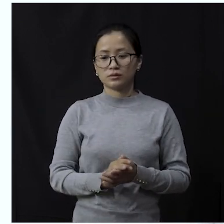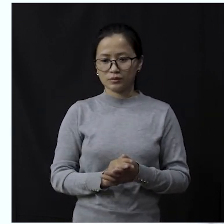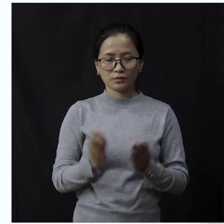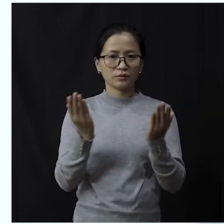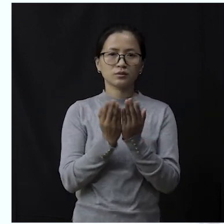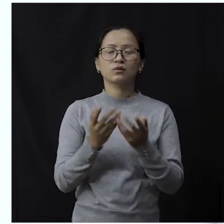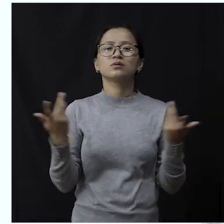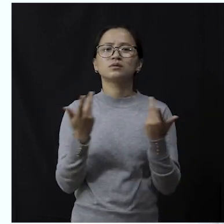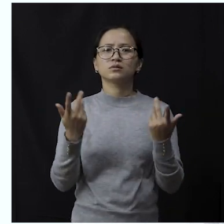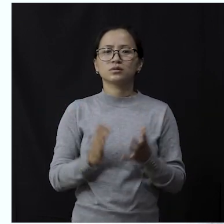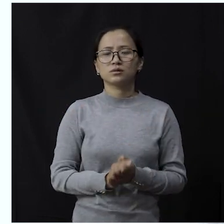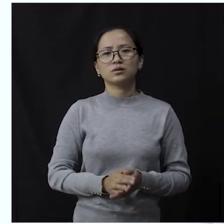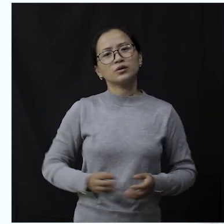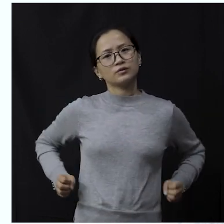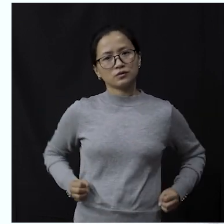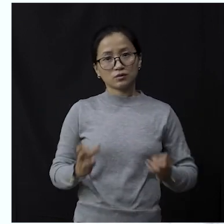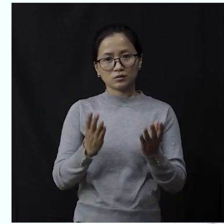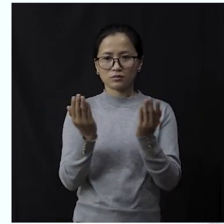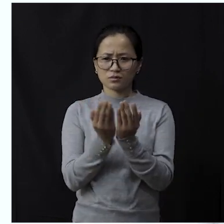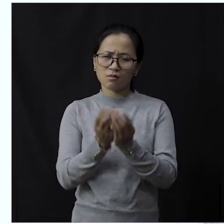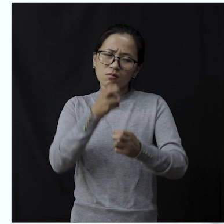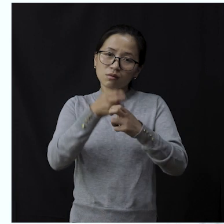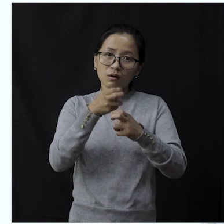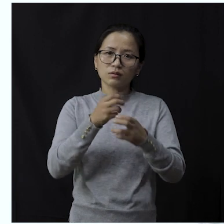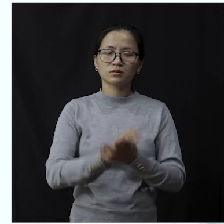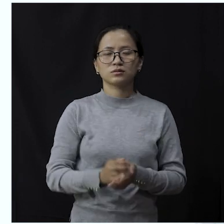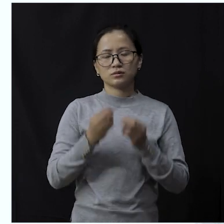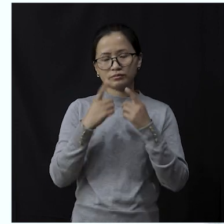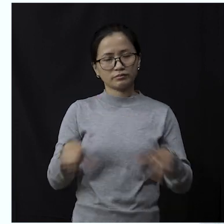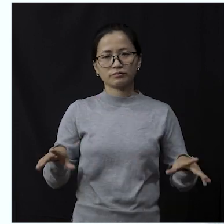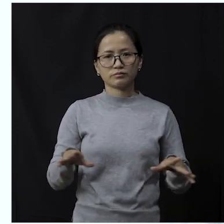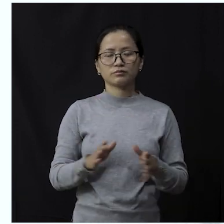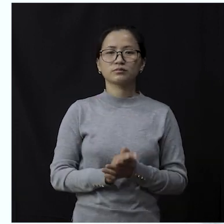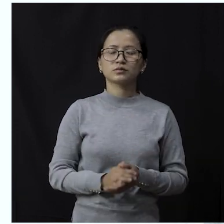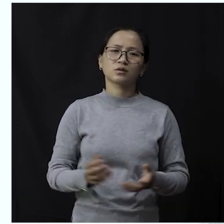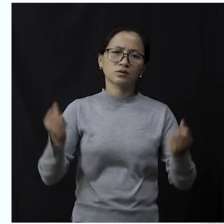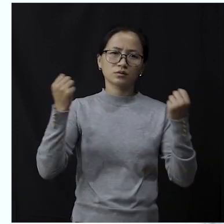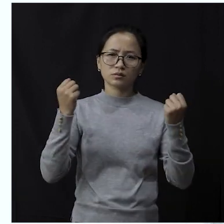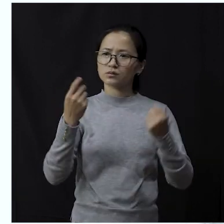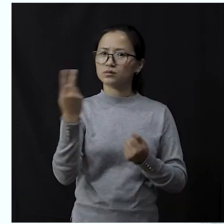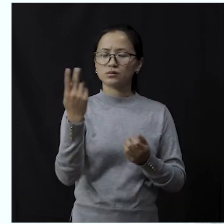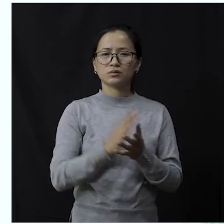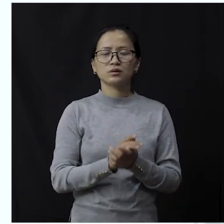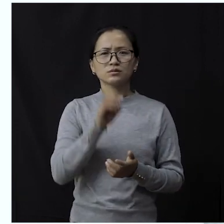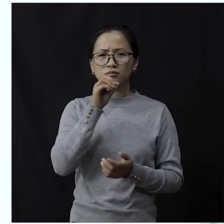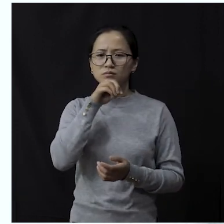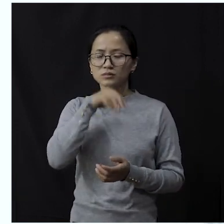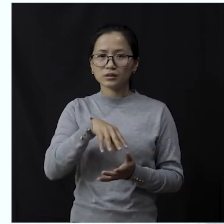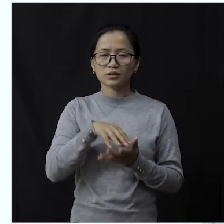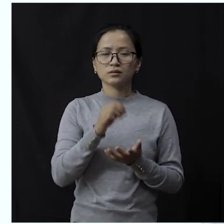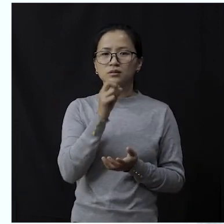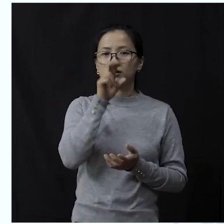approaching. What do? You have to start studying harder. You should not leave. Okay, you should be strong like the 2 young hornbills. They were